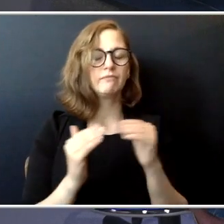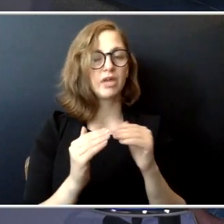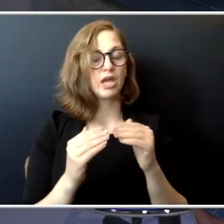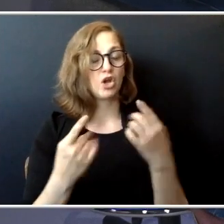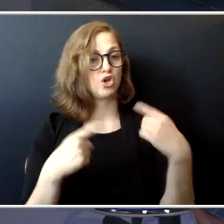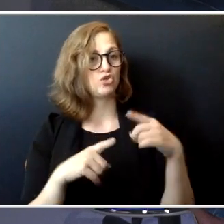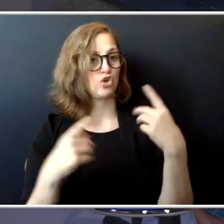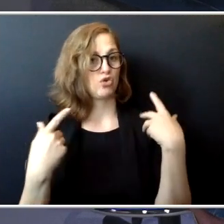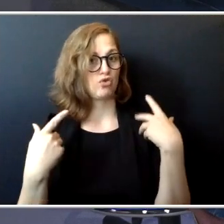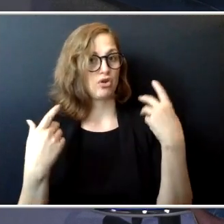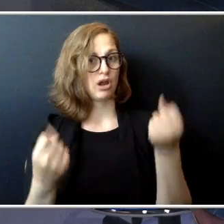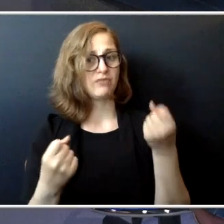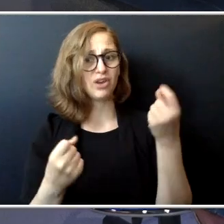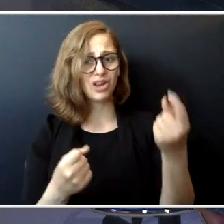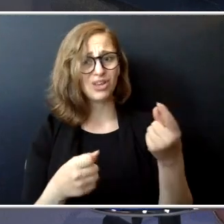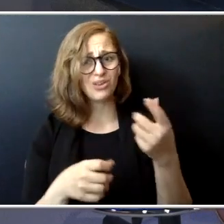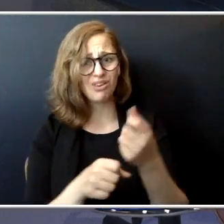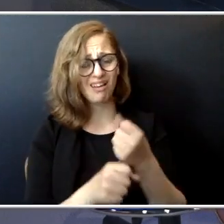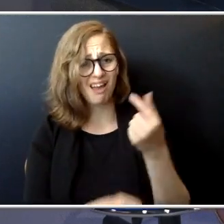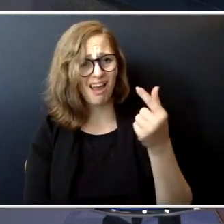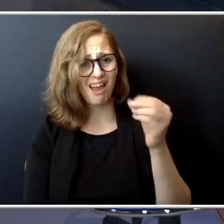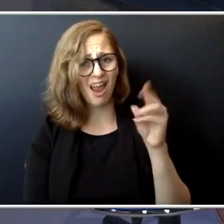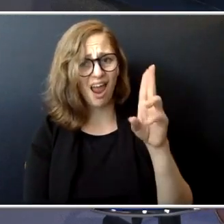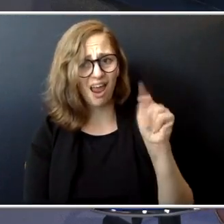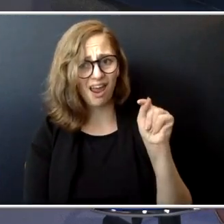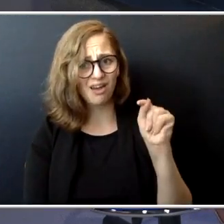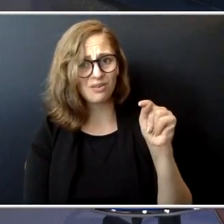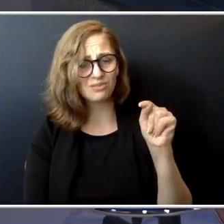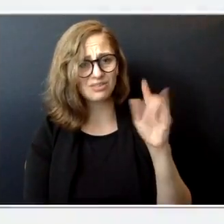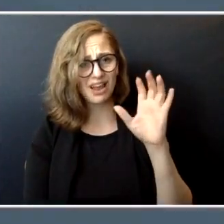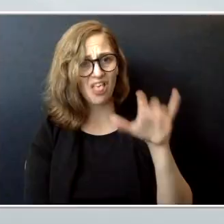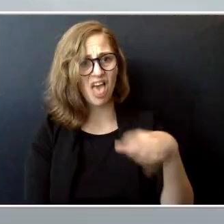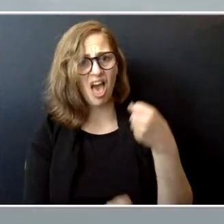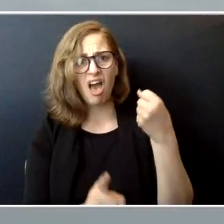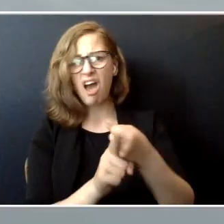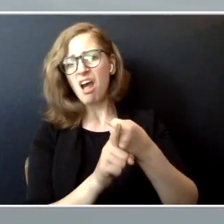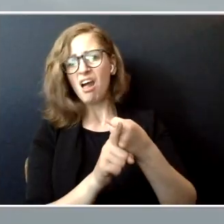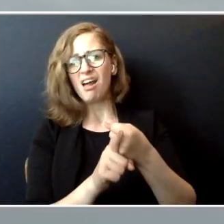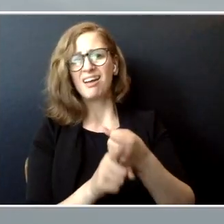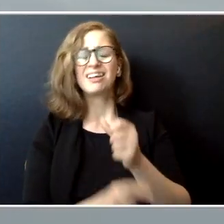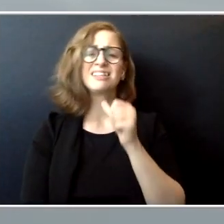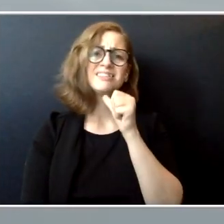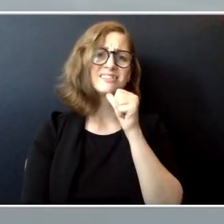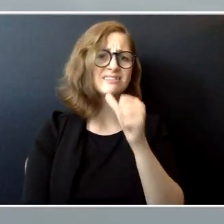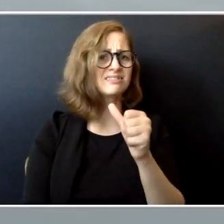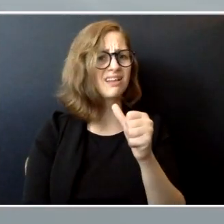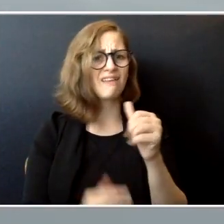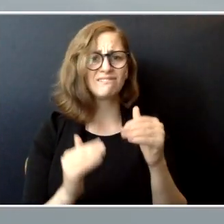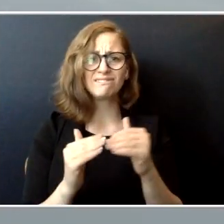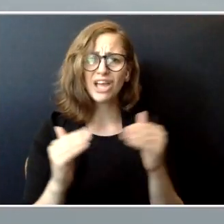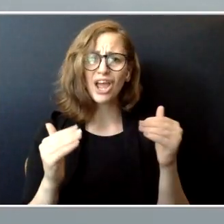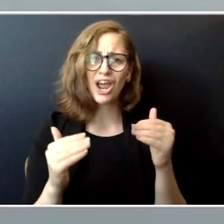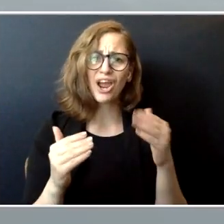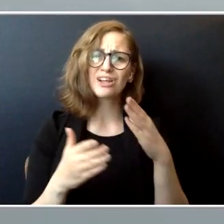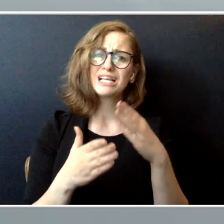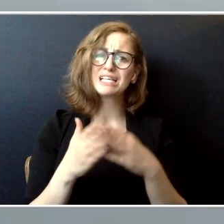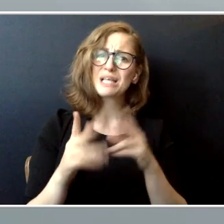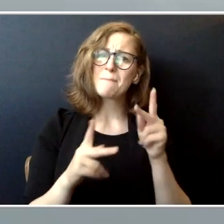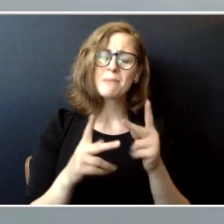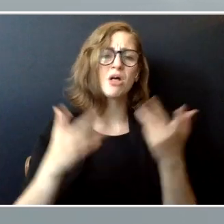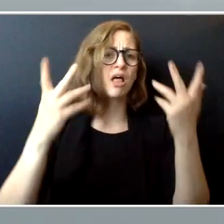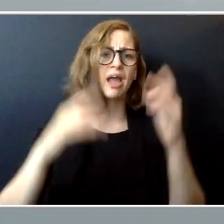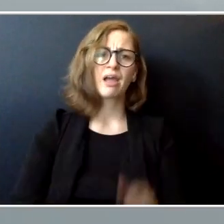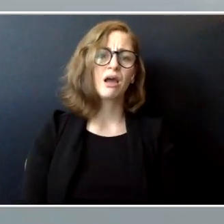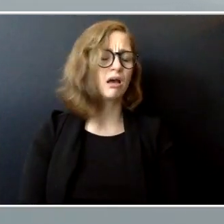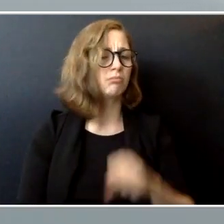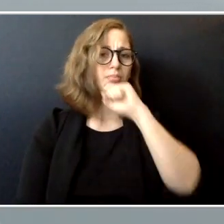got gout. Your gout flared up, which is just so unfair. Some people get handled such a rough deck of cards. We